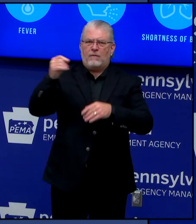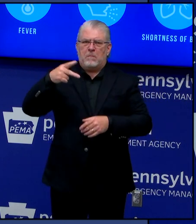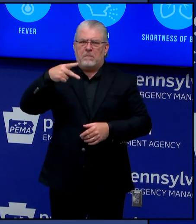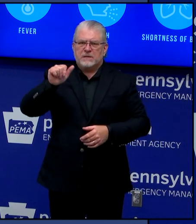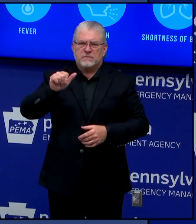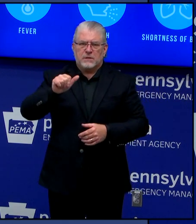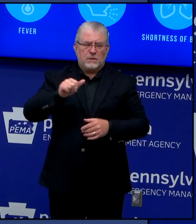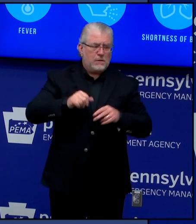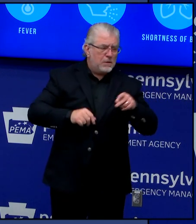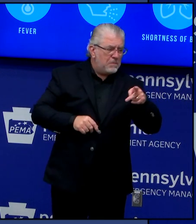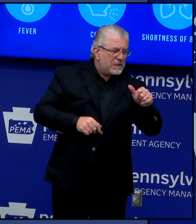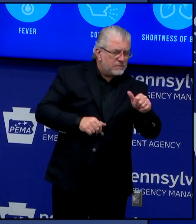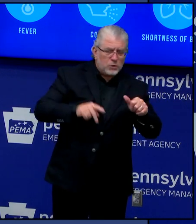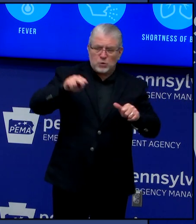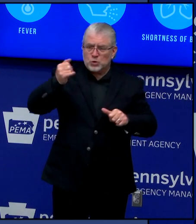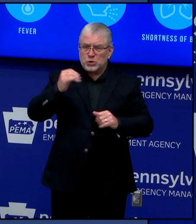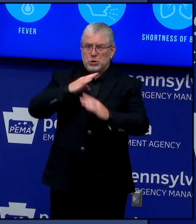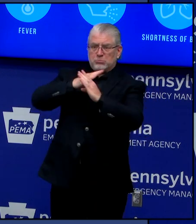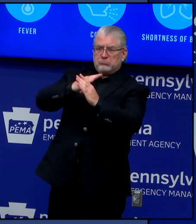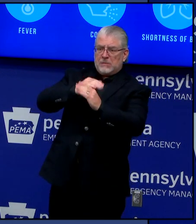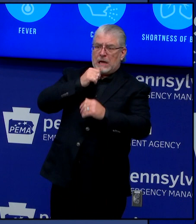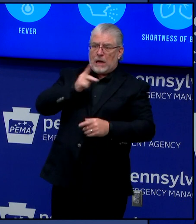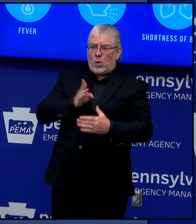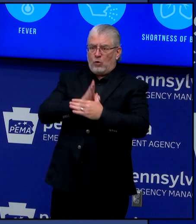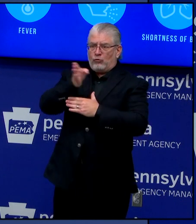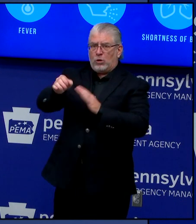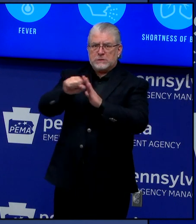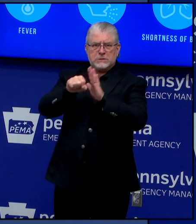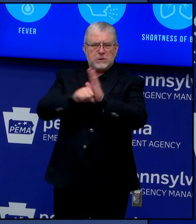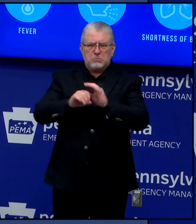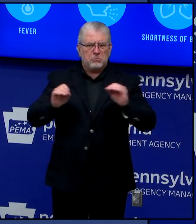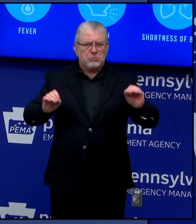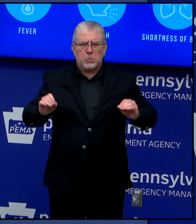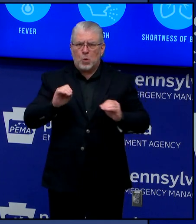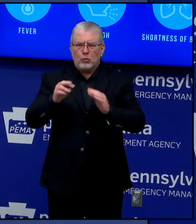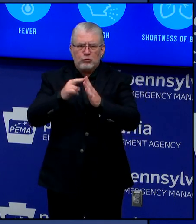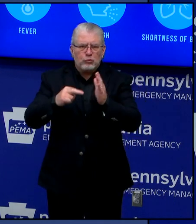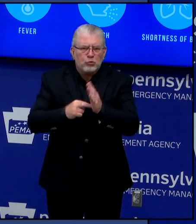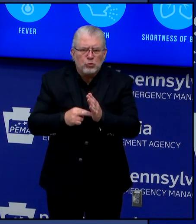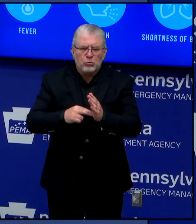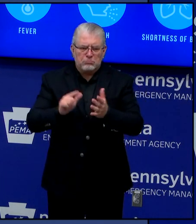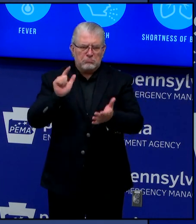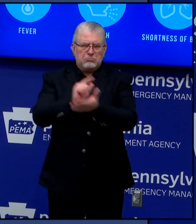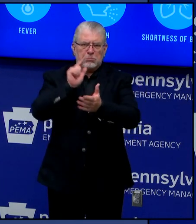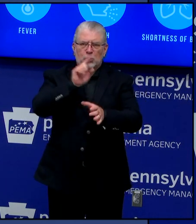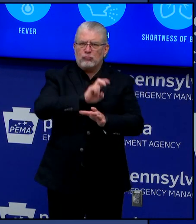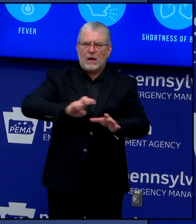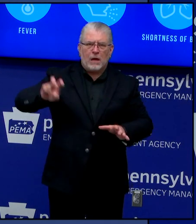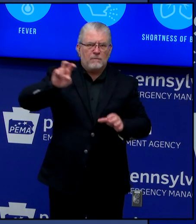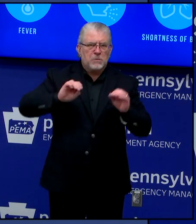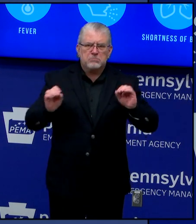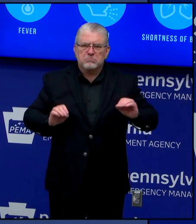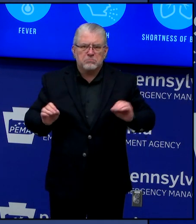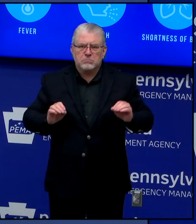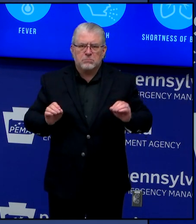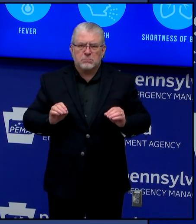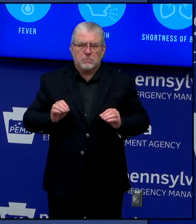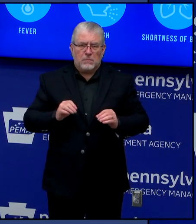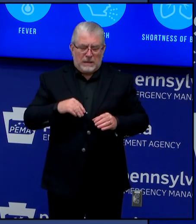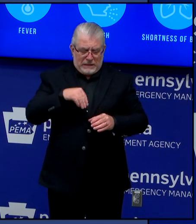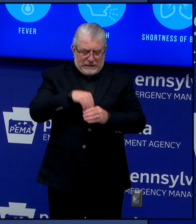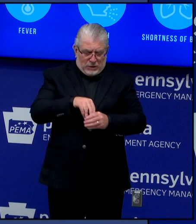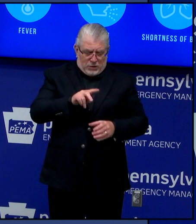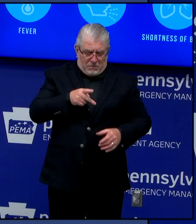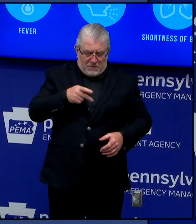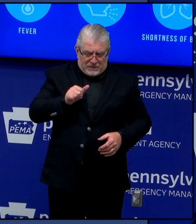states. So there's no law or regulation that prevents travel within Pennsylvania or between Pennsylvania and New Jersey.